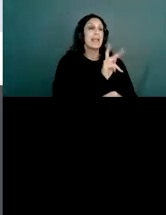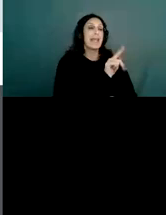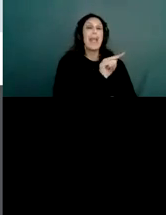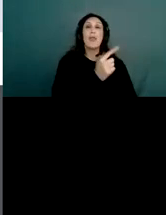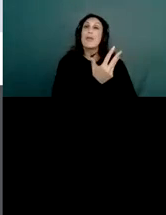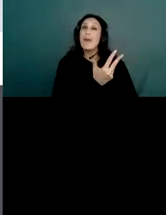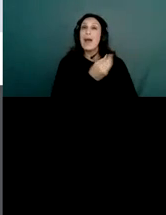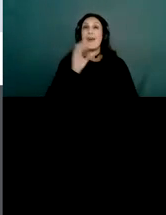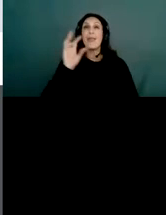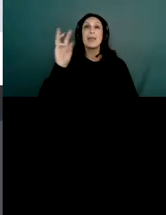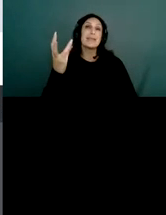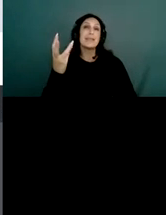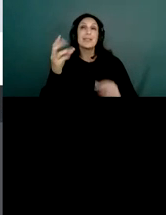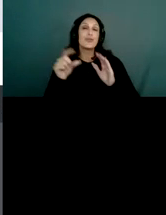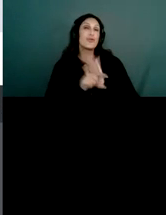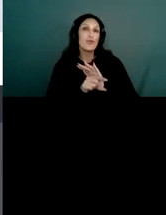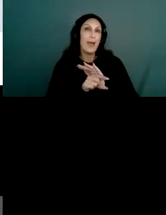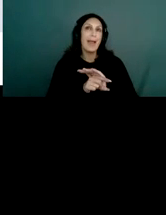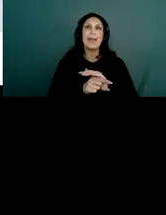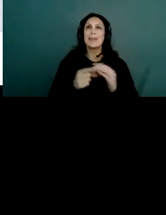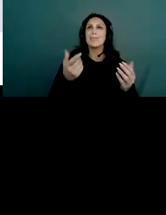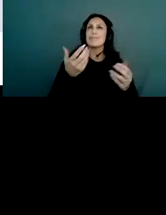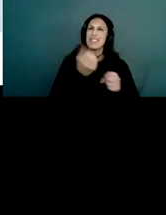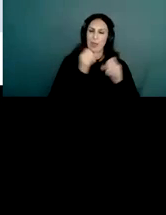our students. So that is there for them as well.